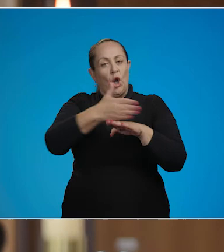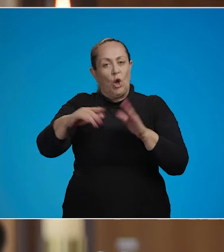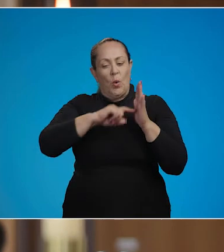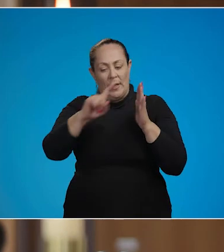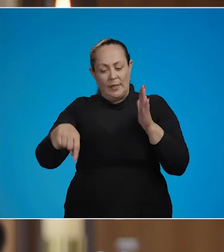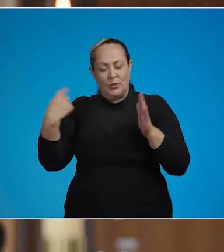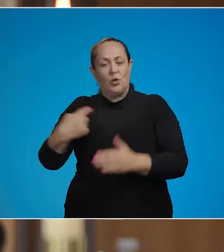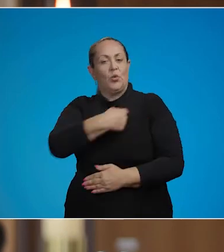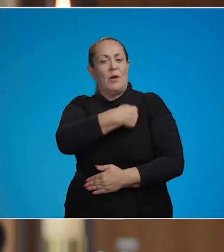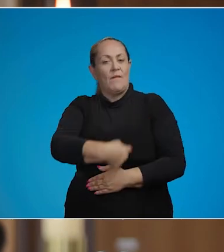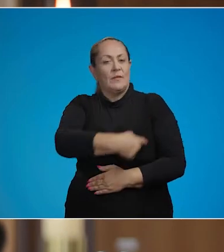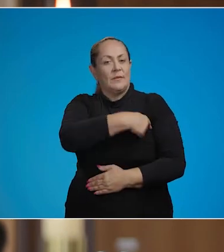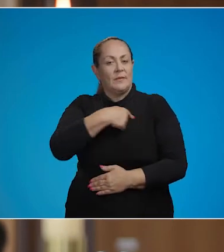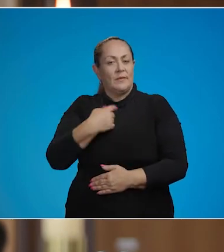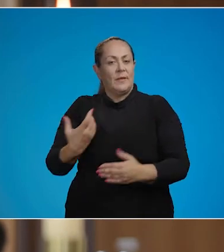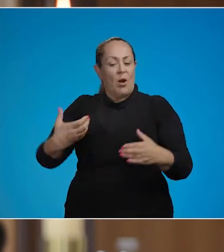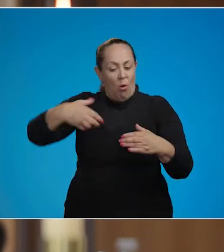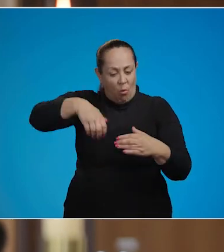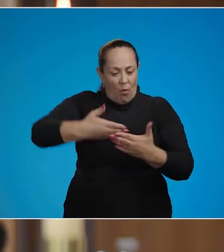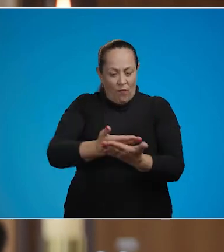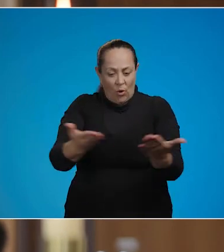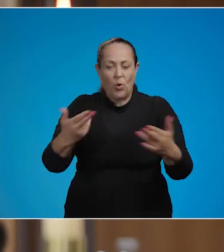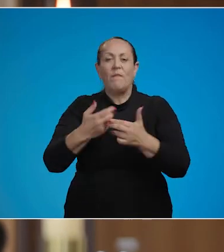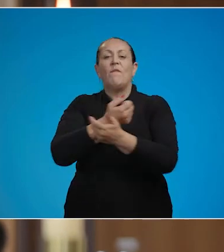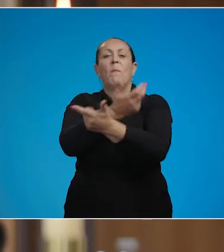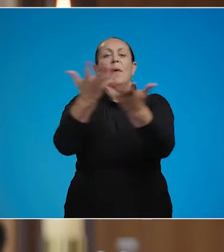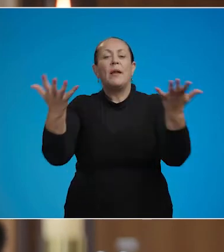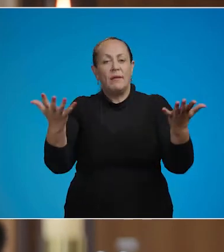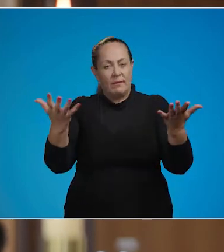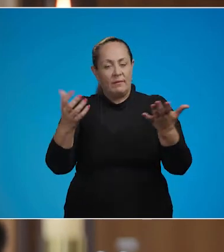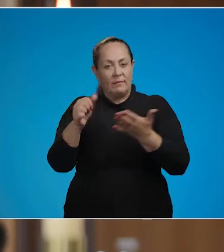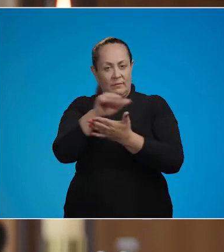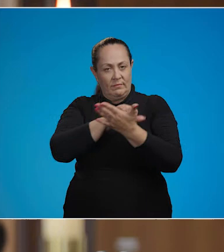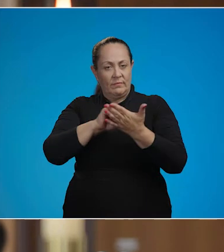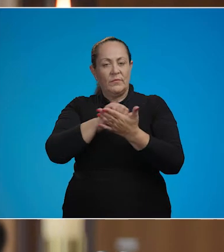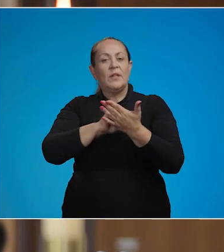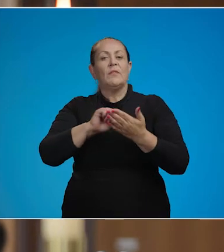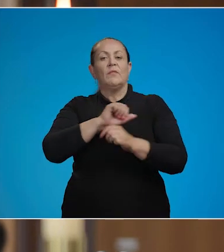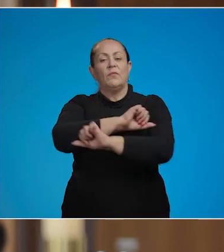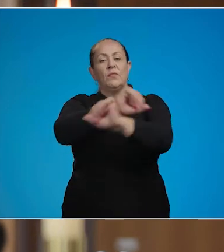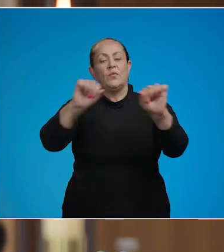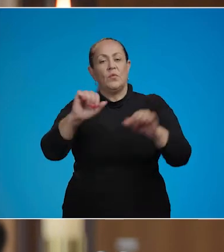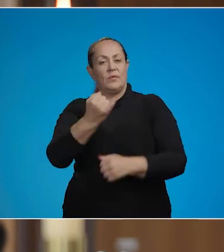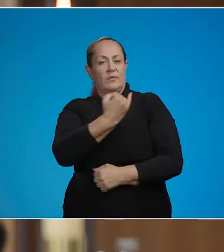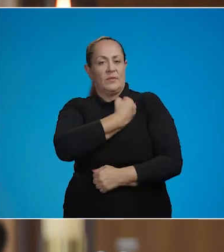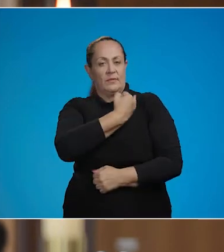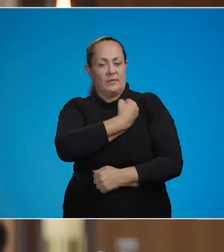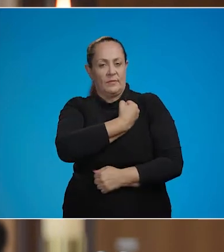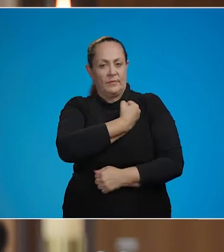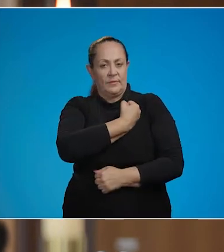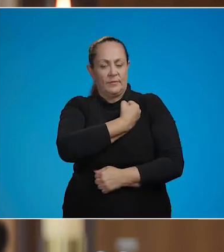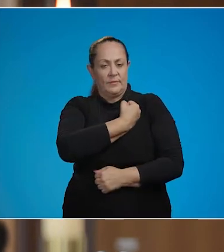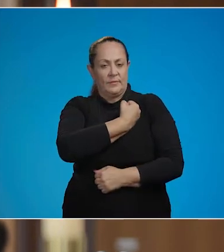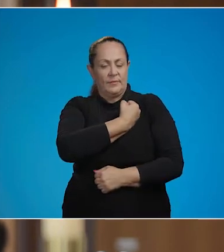eternal covenant which will be poured out for you and for many for the forgiveness